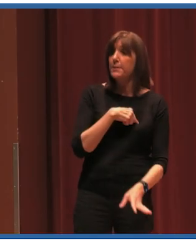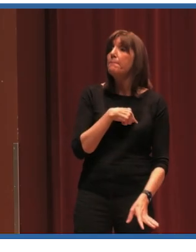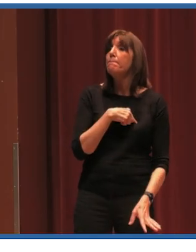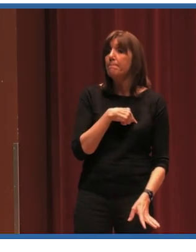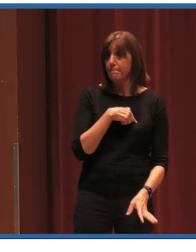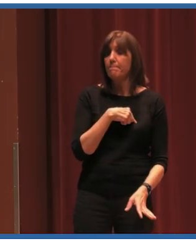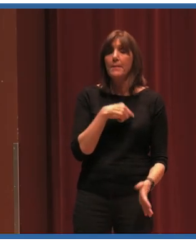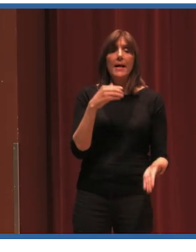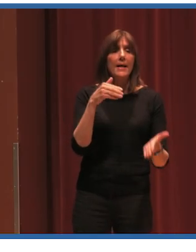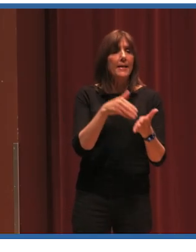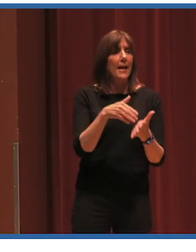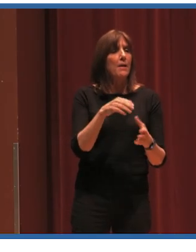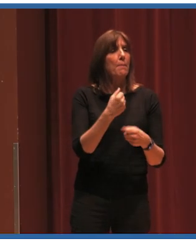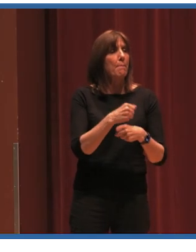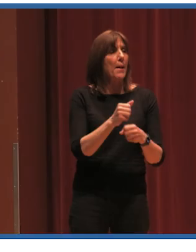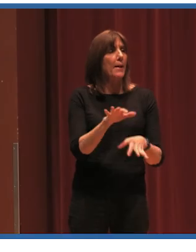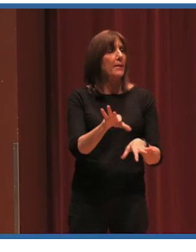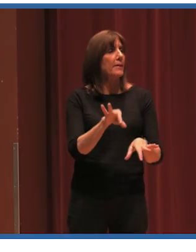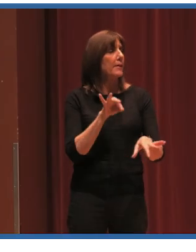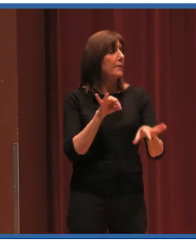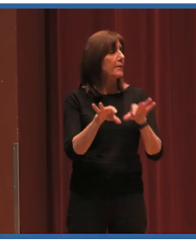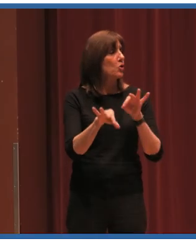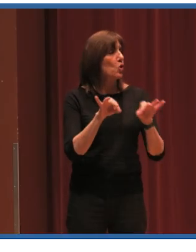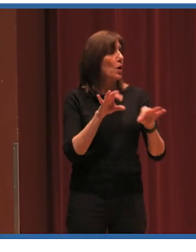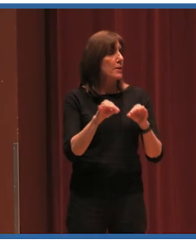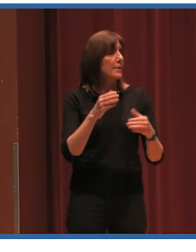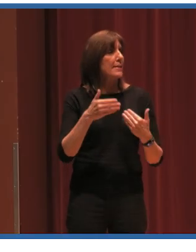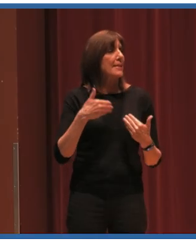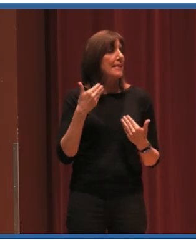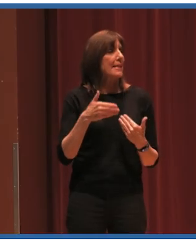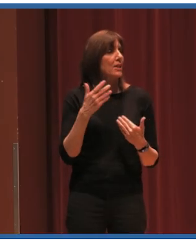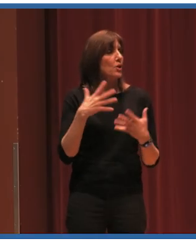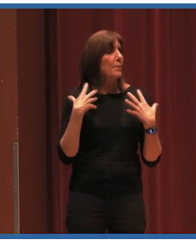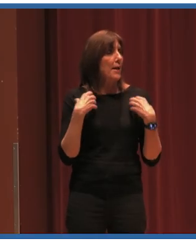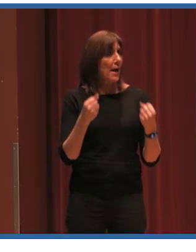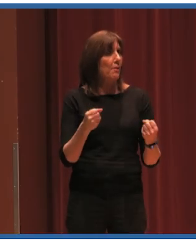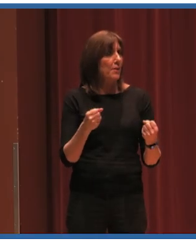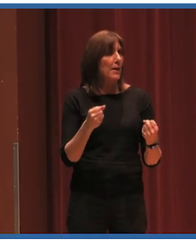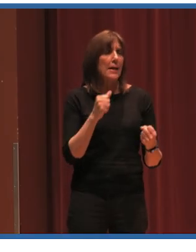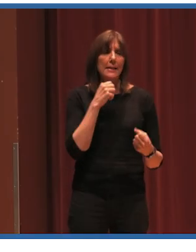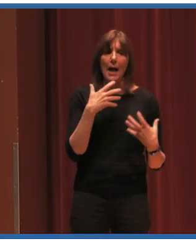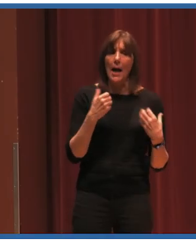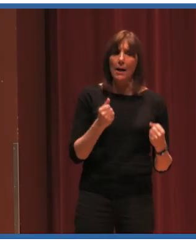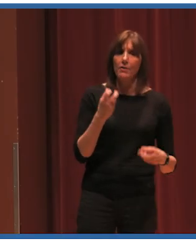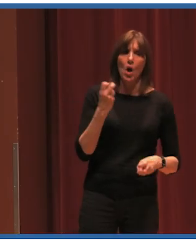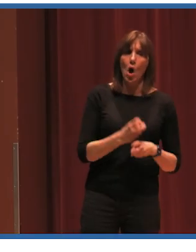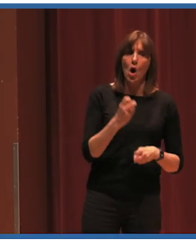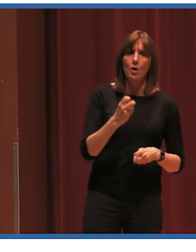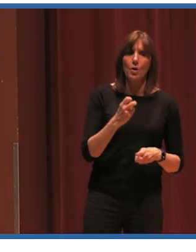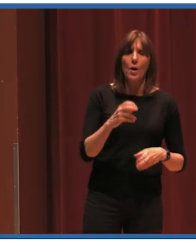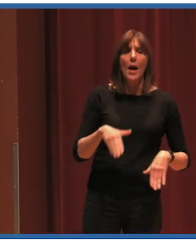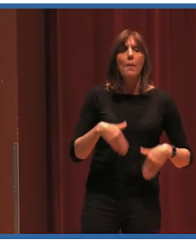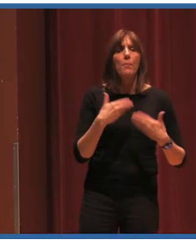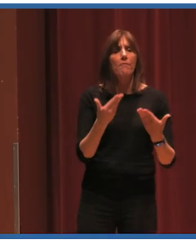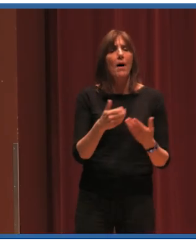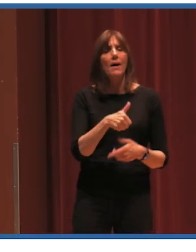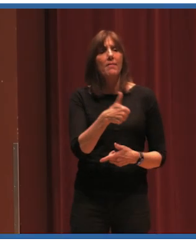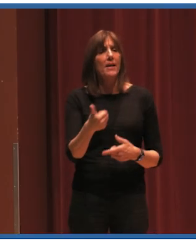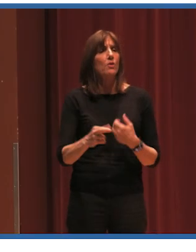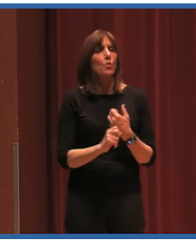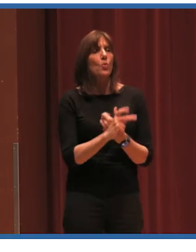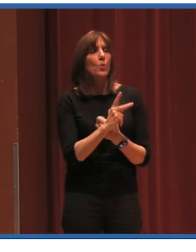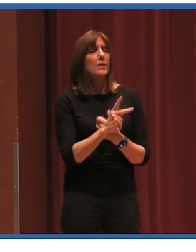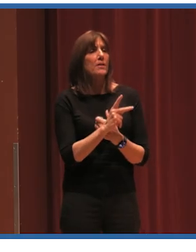Again, to make the healthy choice easier, make the unhealthy choice harder, and to provide protections from risk factors that are out of an individual's control.